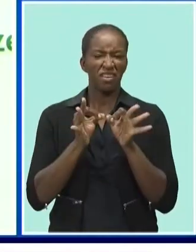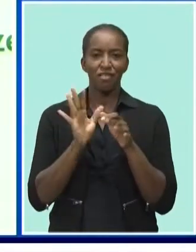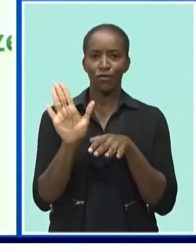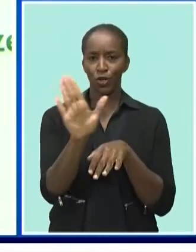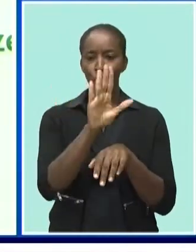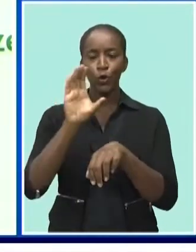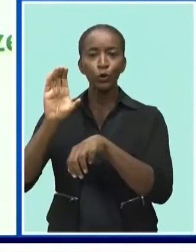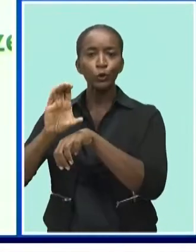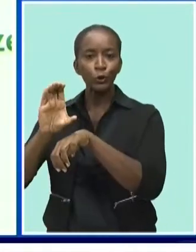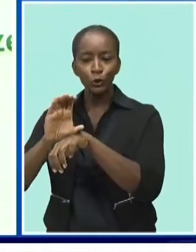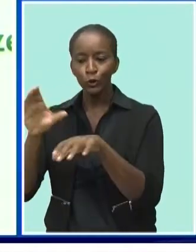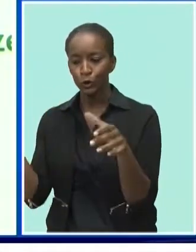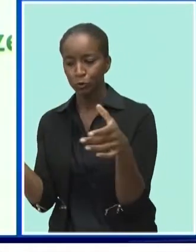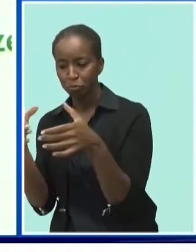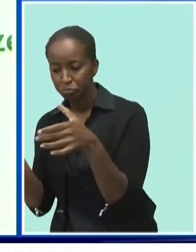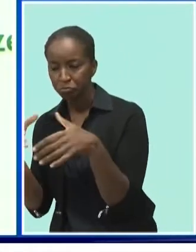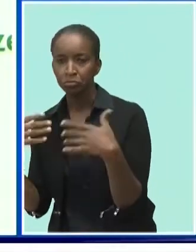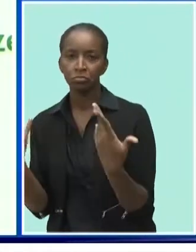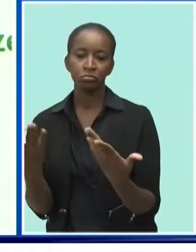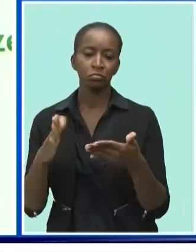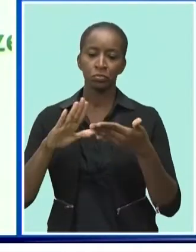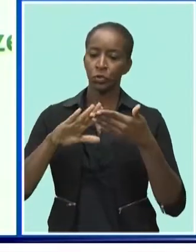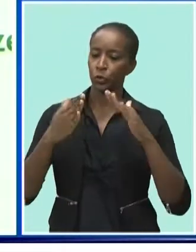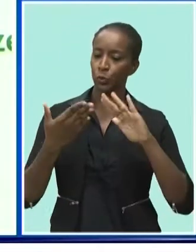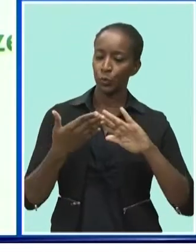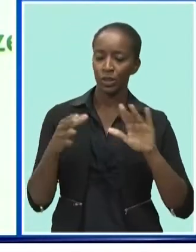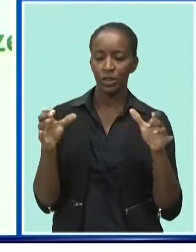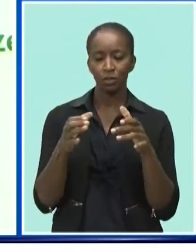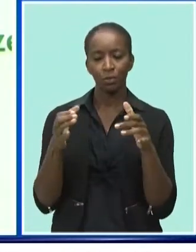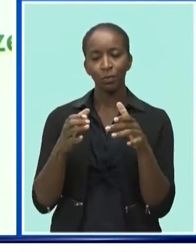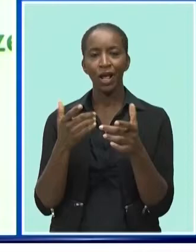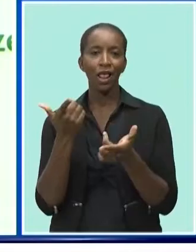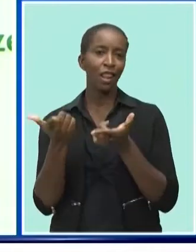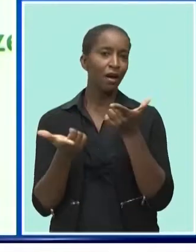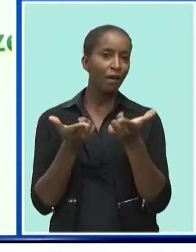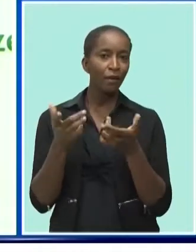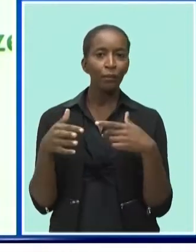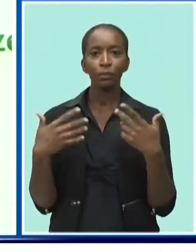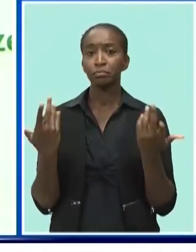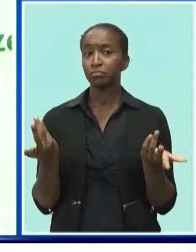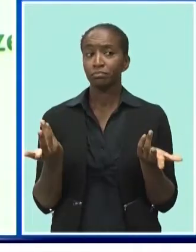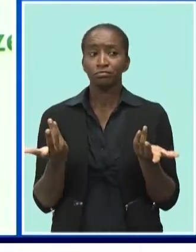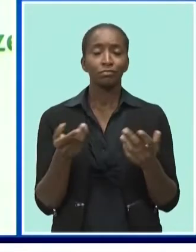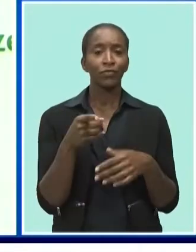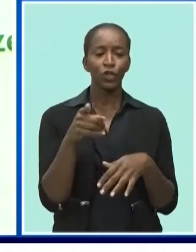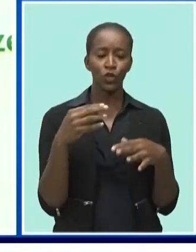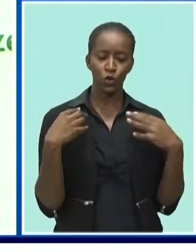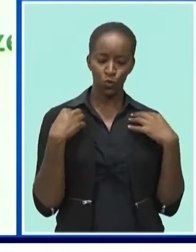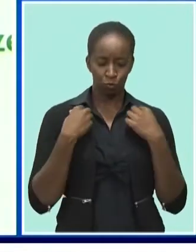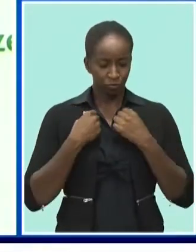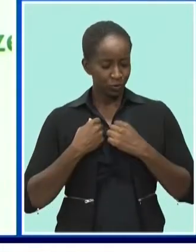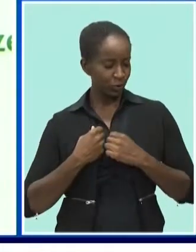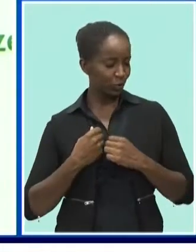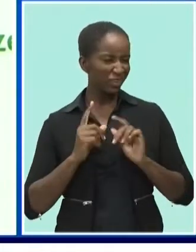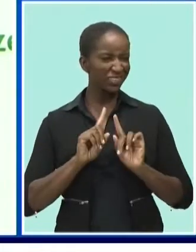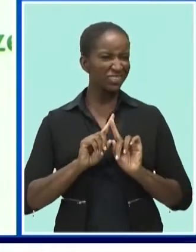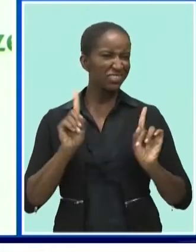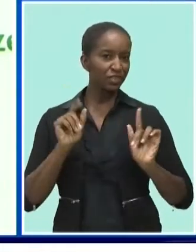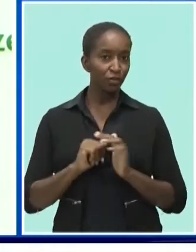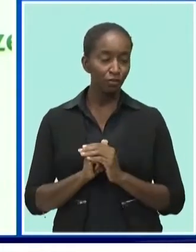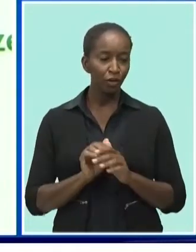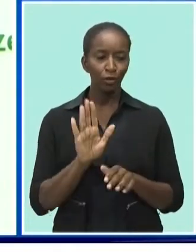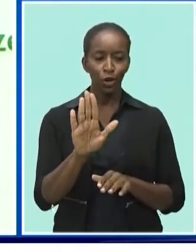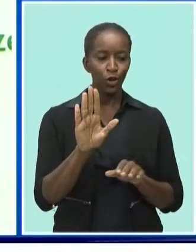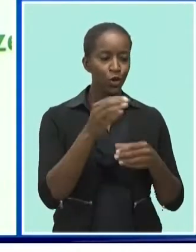if your community group has a shop line within this time period, if you just dress a little differently, if your office has a